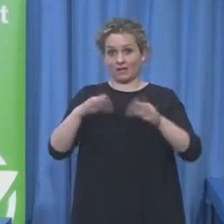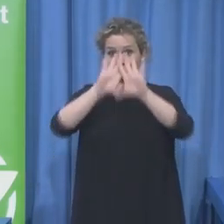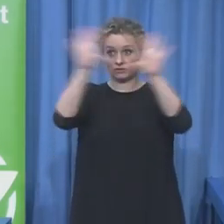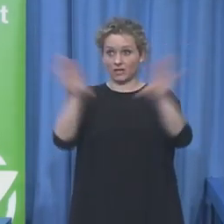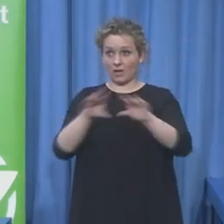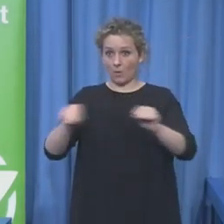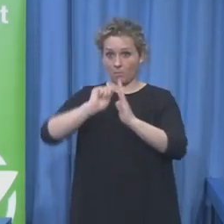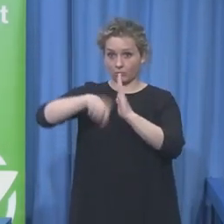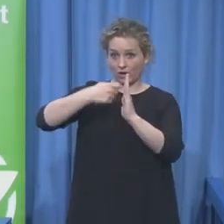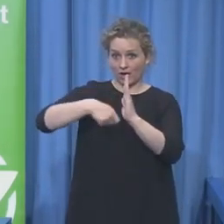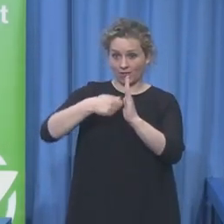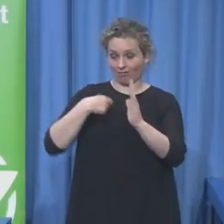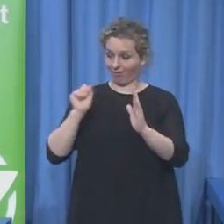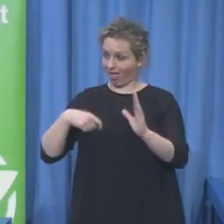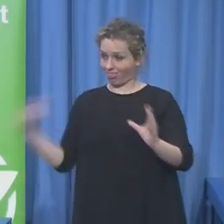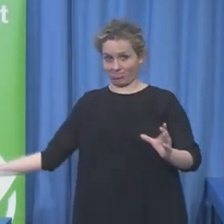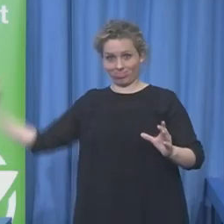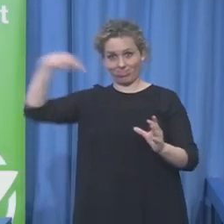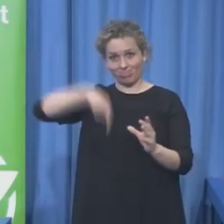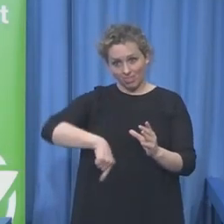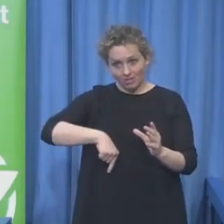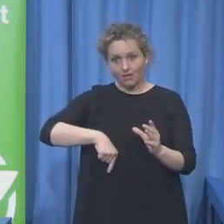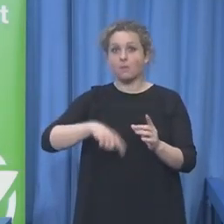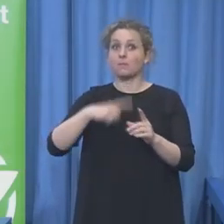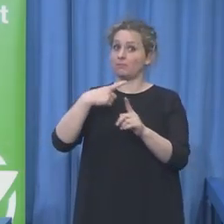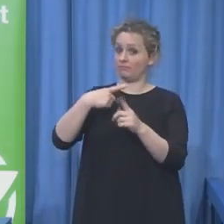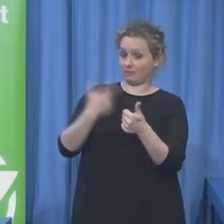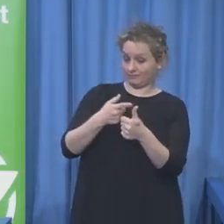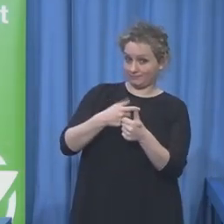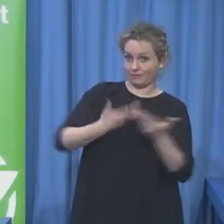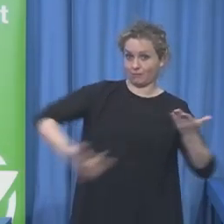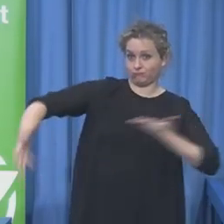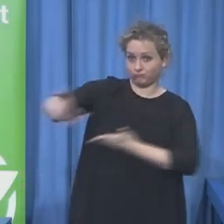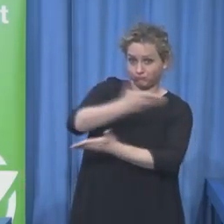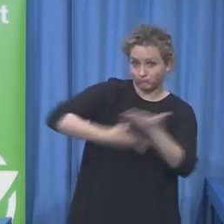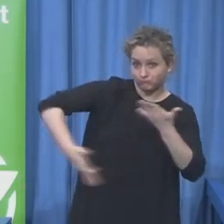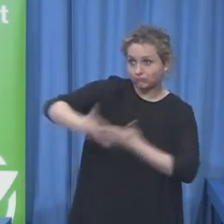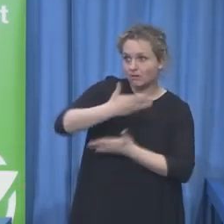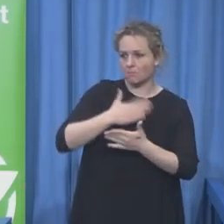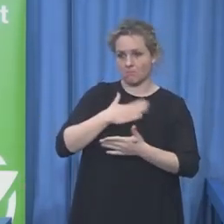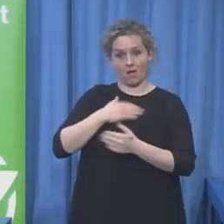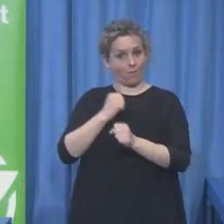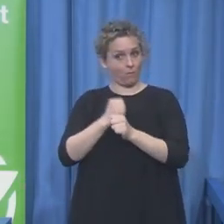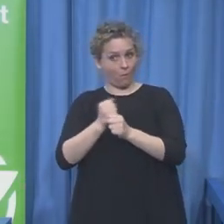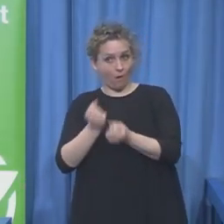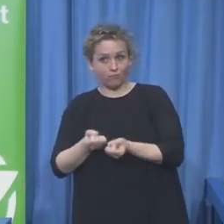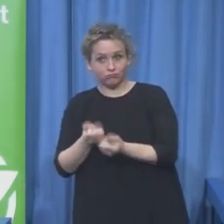to share with you what is PROACT doing in